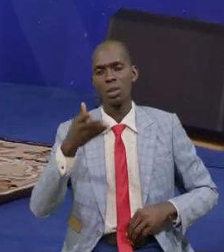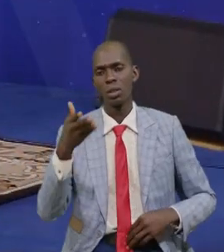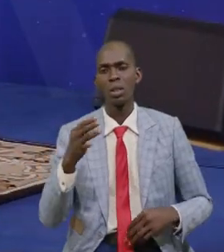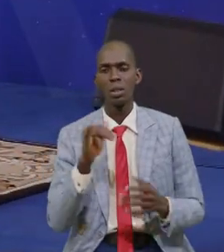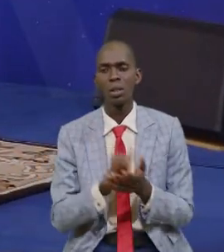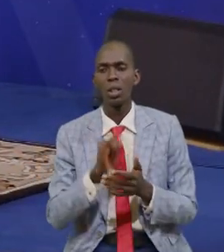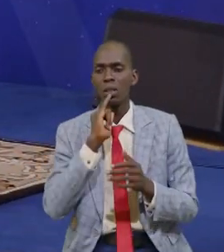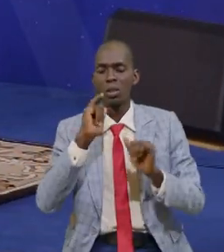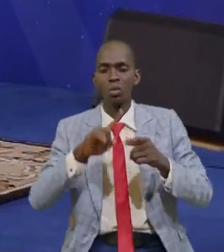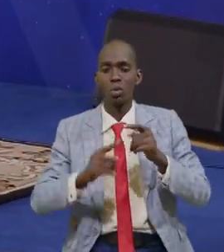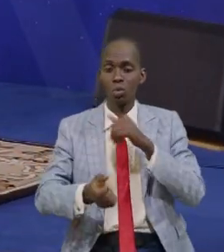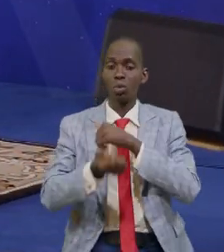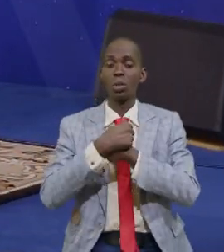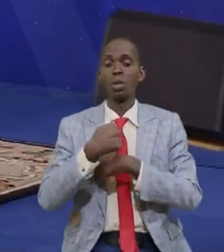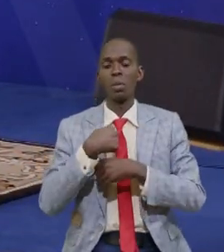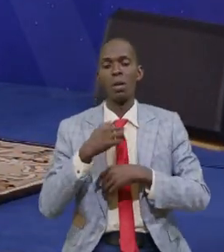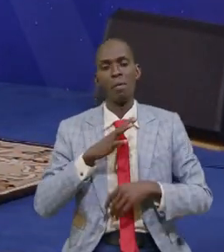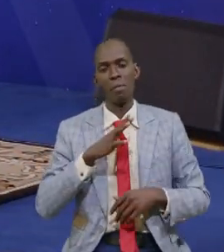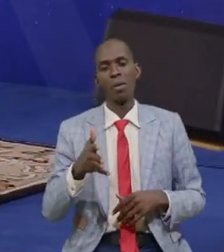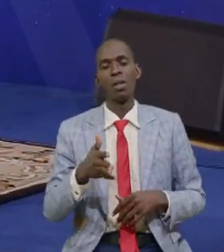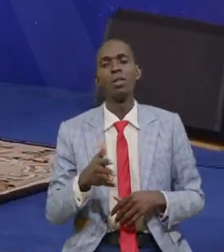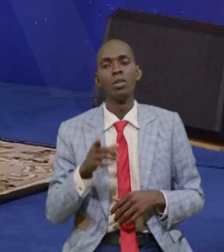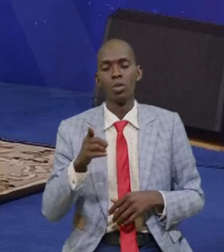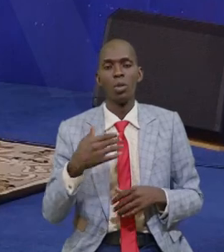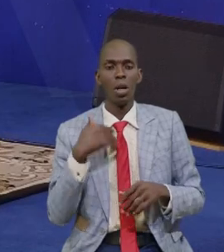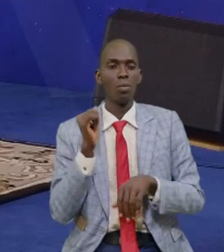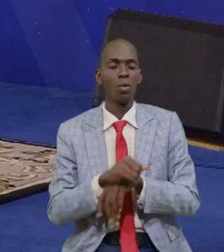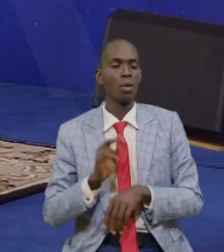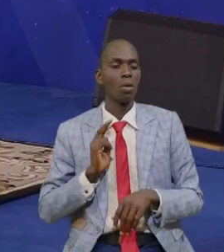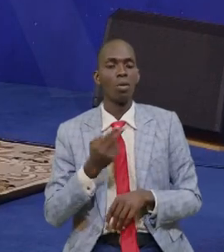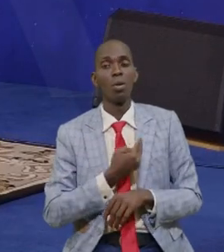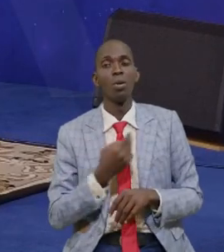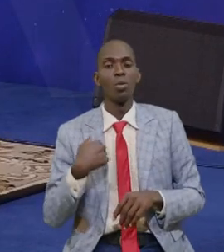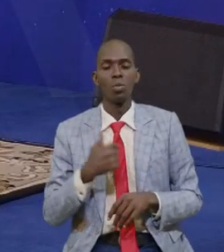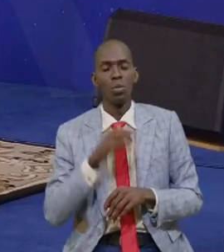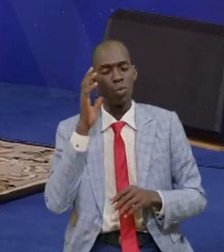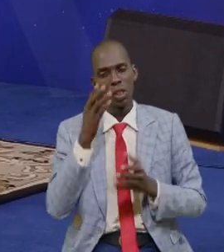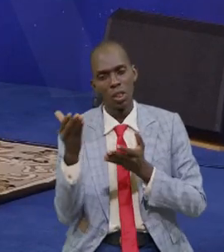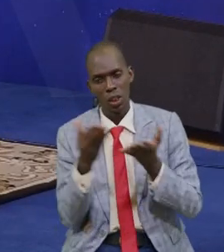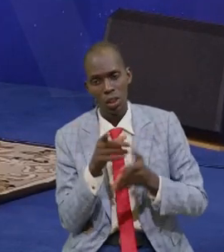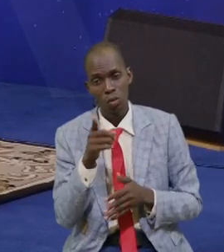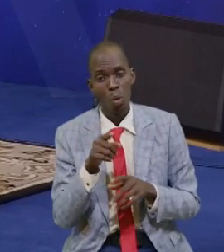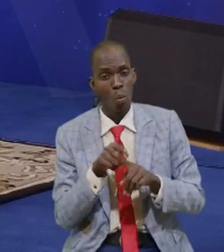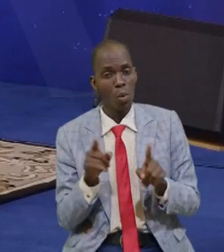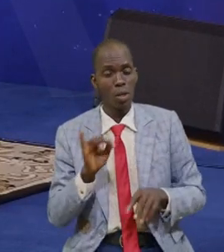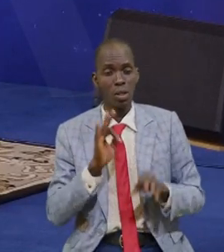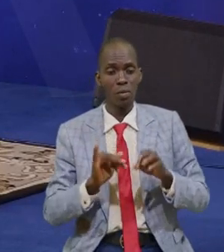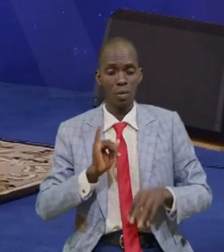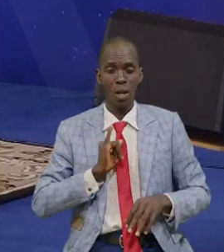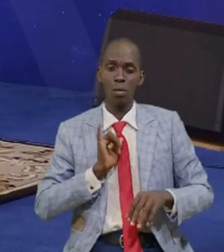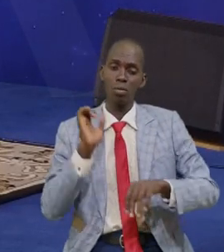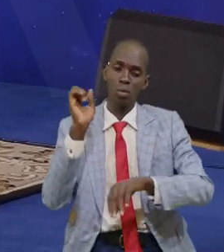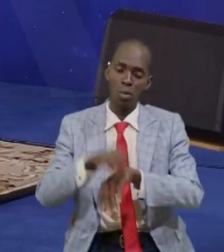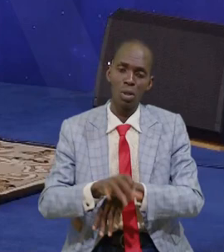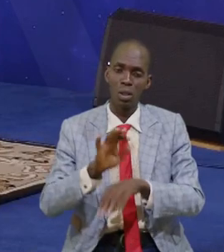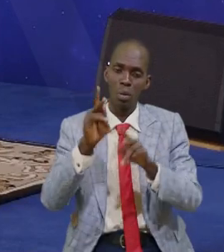conquer me, then you conquer us. We will be your servant. If I conquer him, and that